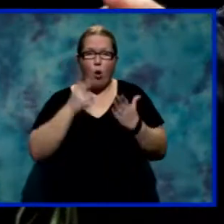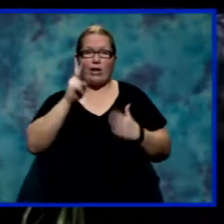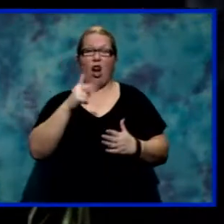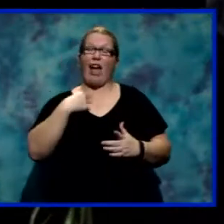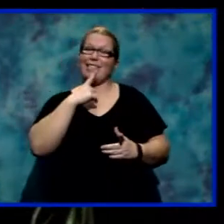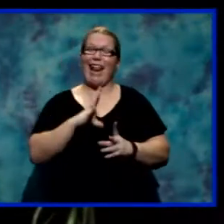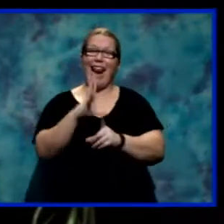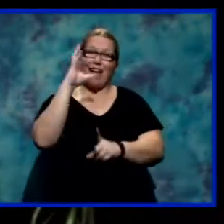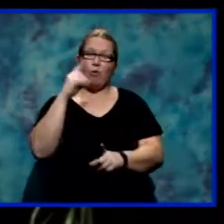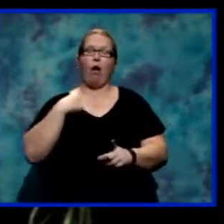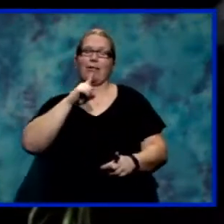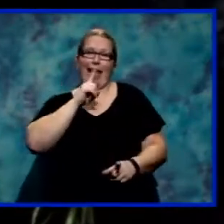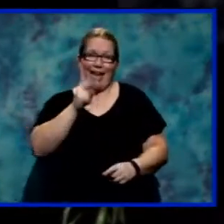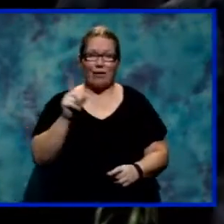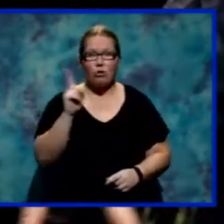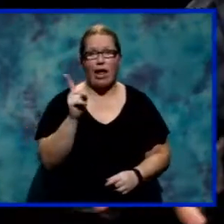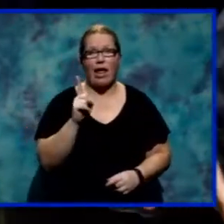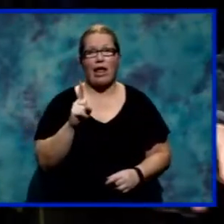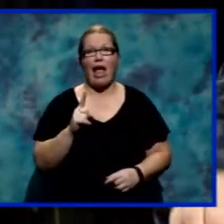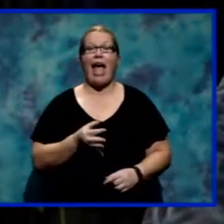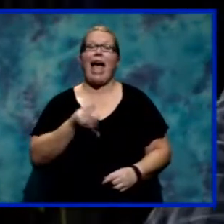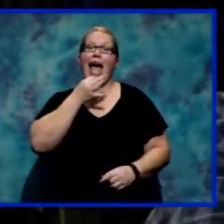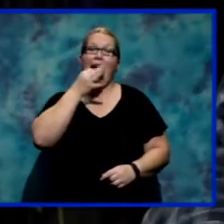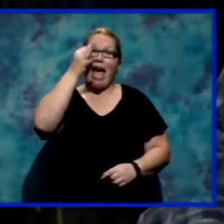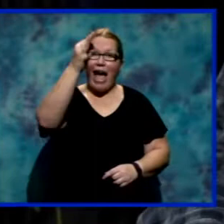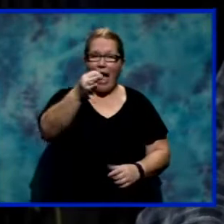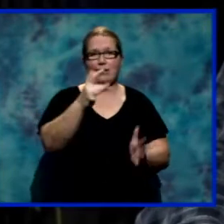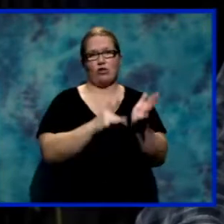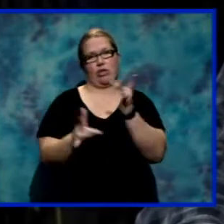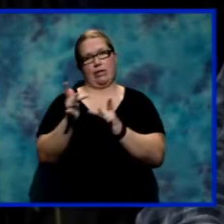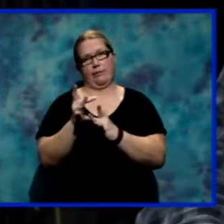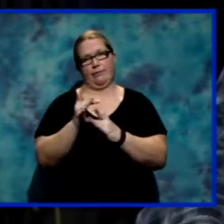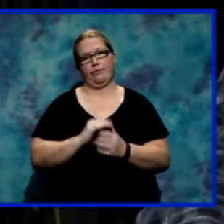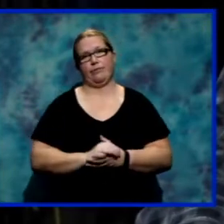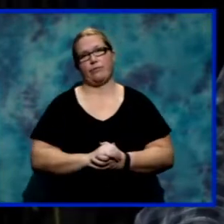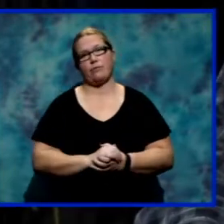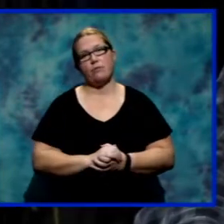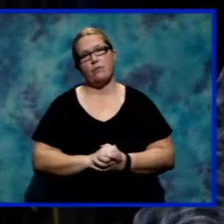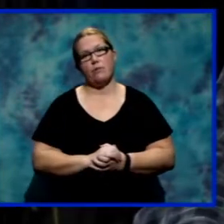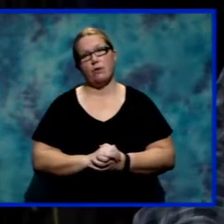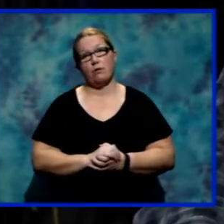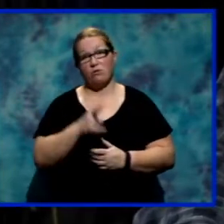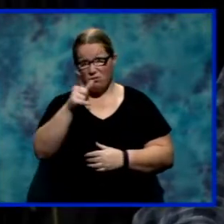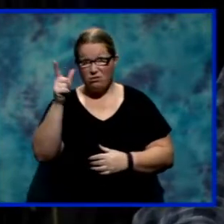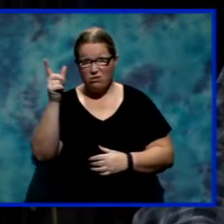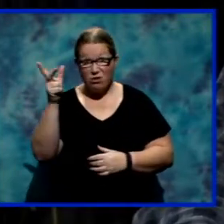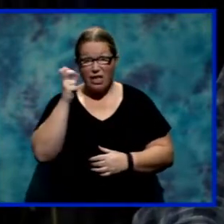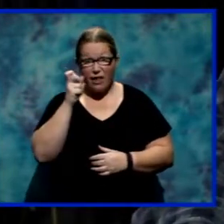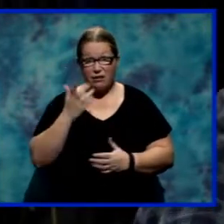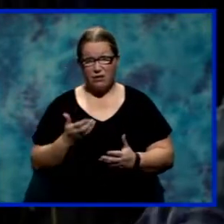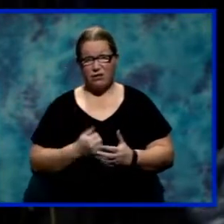last week and I'm saying it again today, ask Jesus. Did you get that?